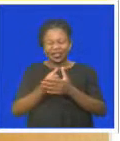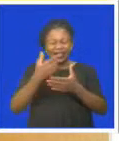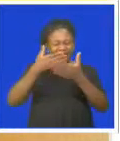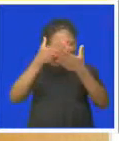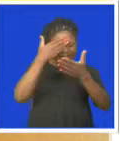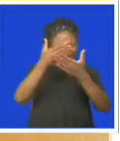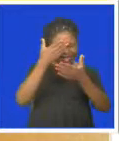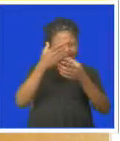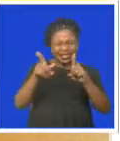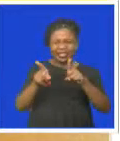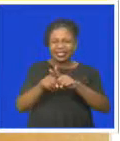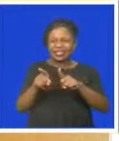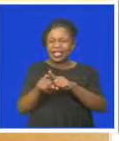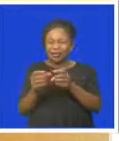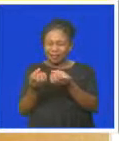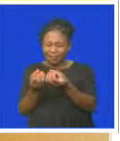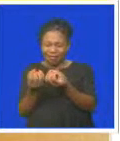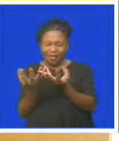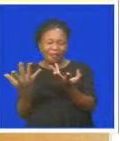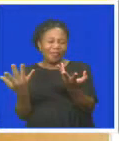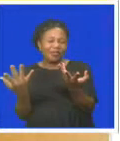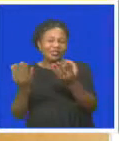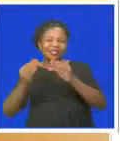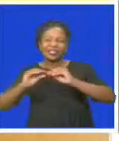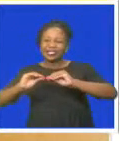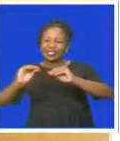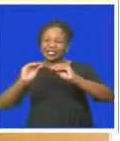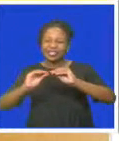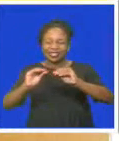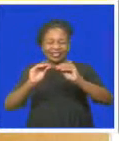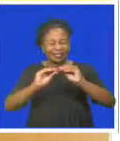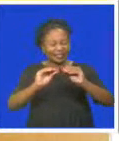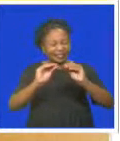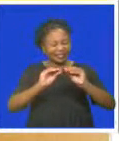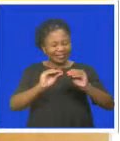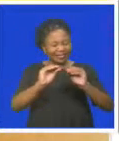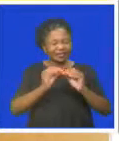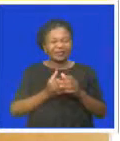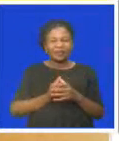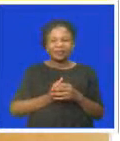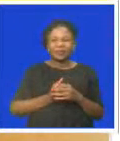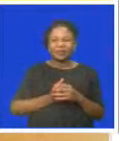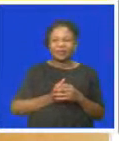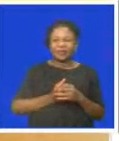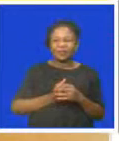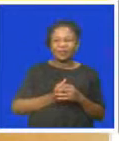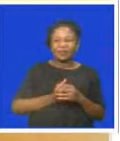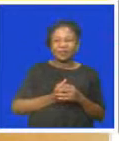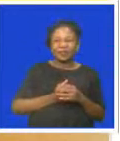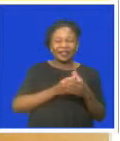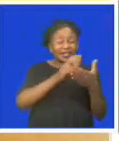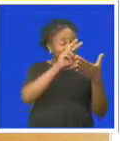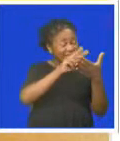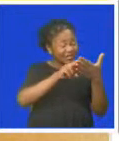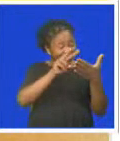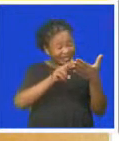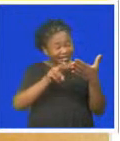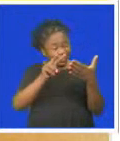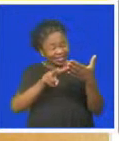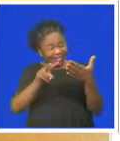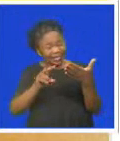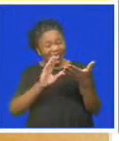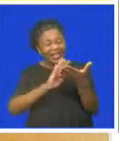numbers. A role of a teacher helps the children to learn to read, write, and teach